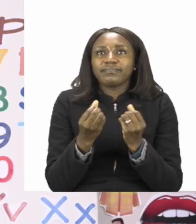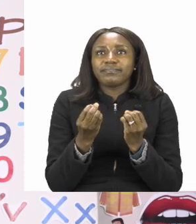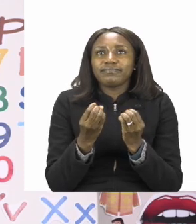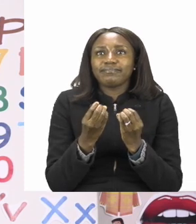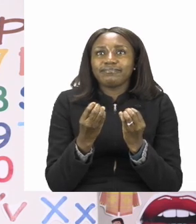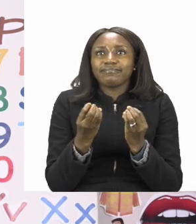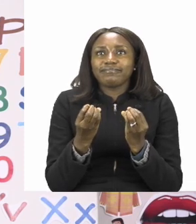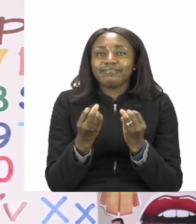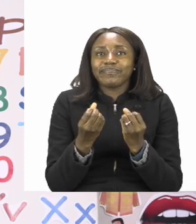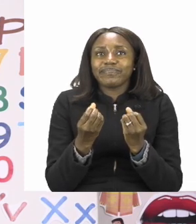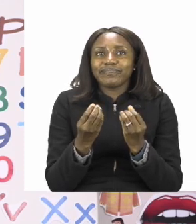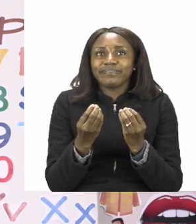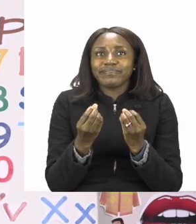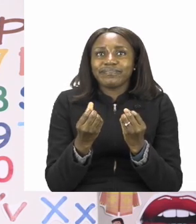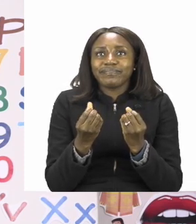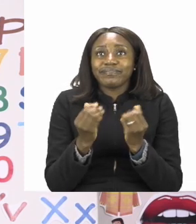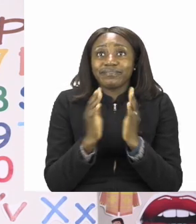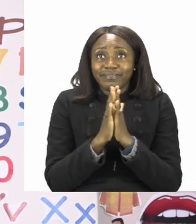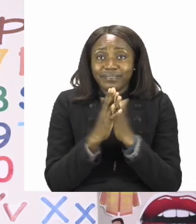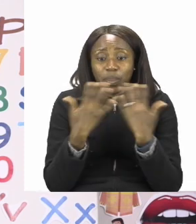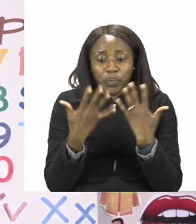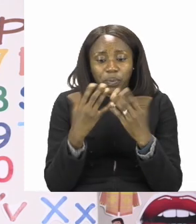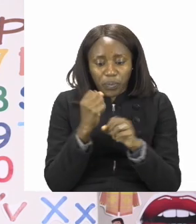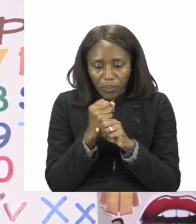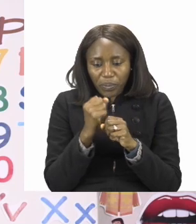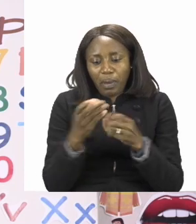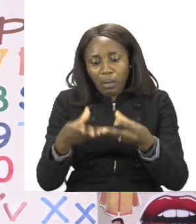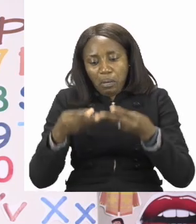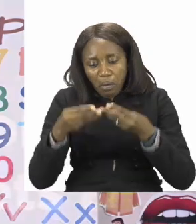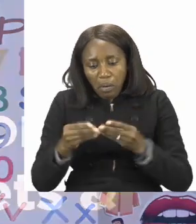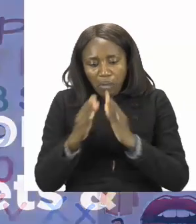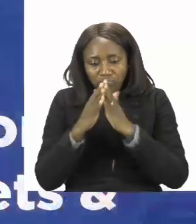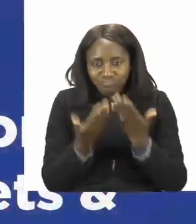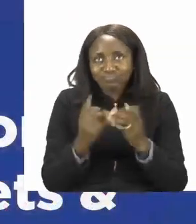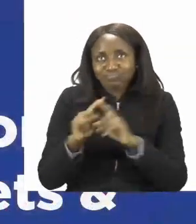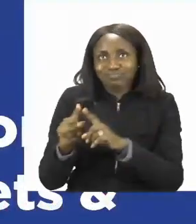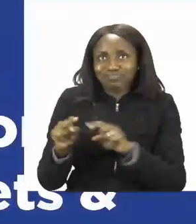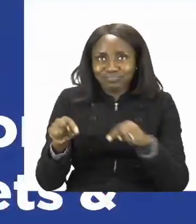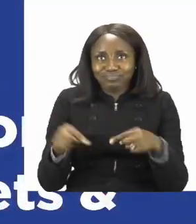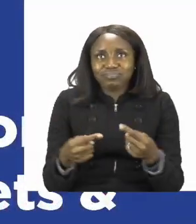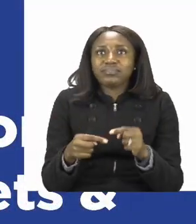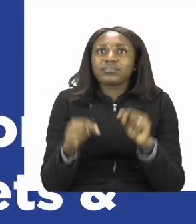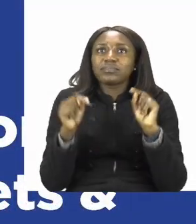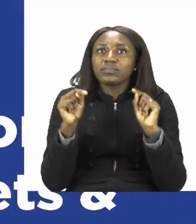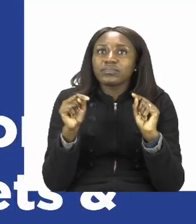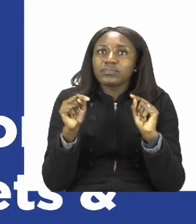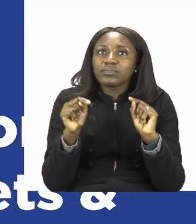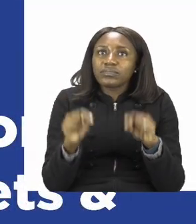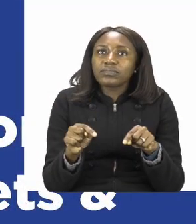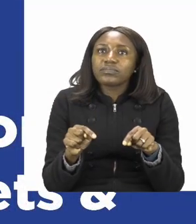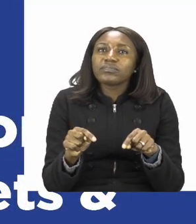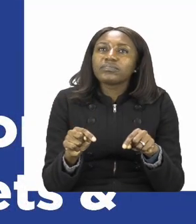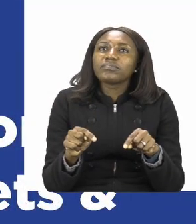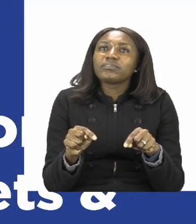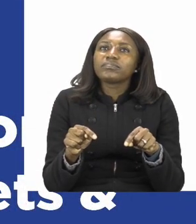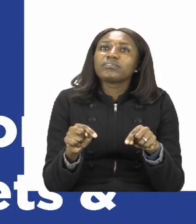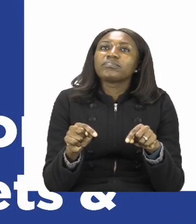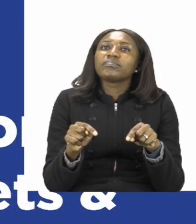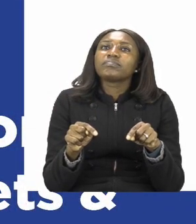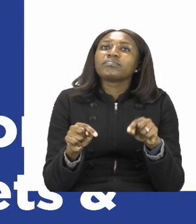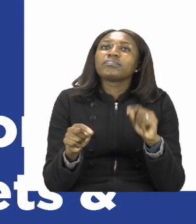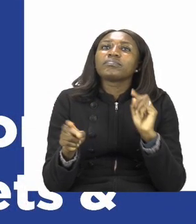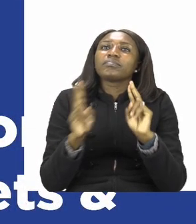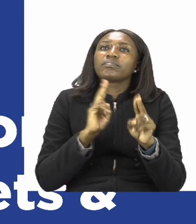too. Make sure your hands are dry before you touch anything else. For today's lesson, we are going to be